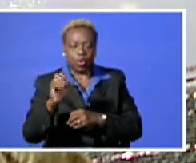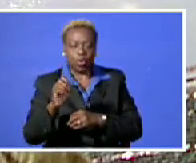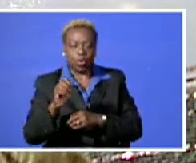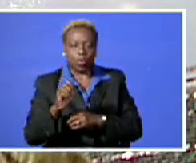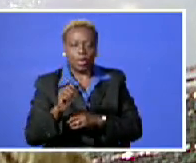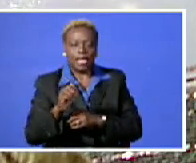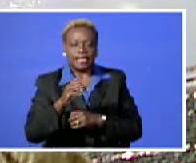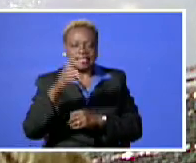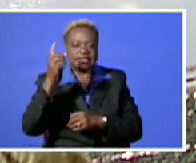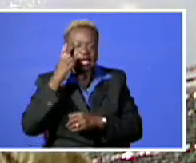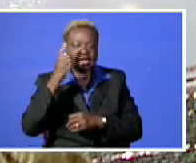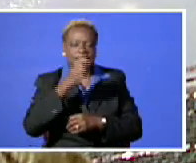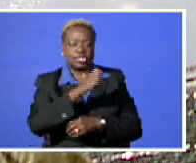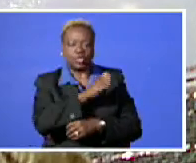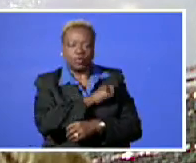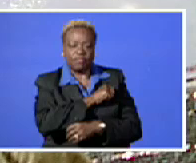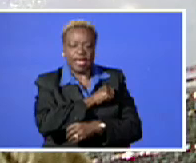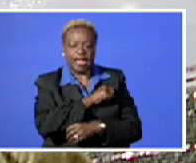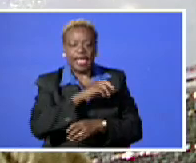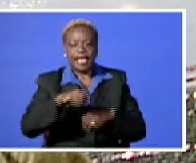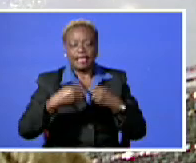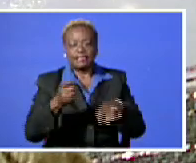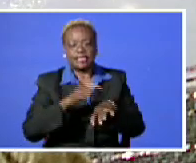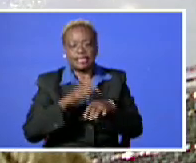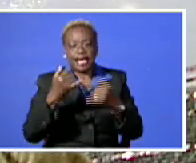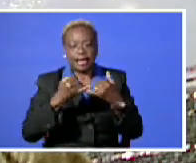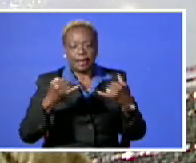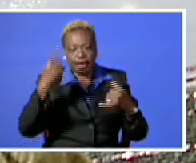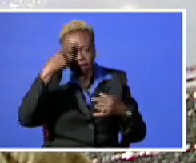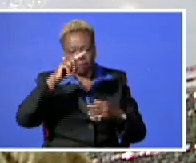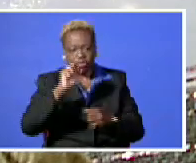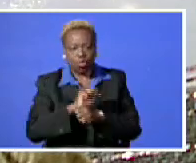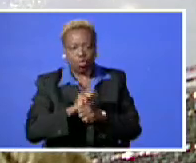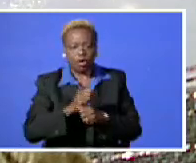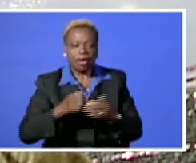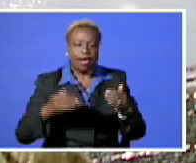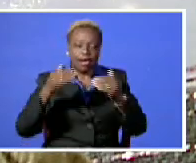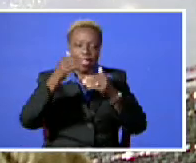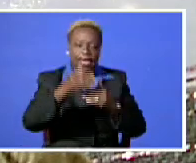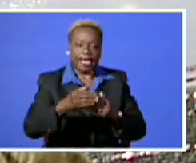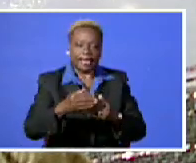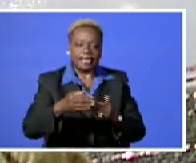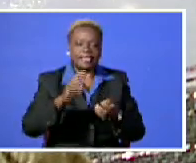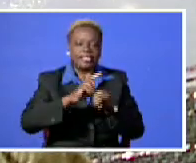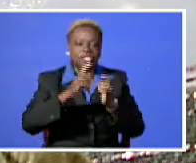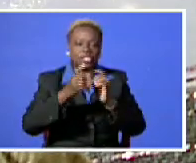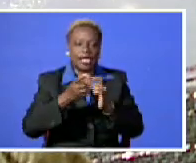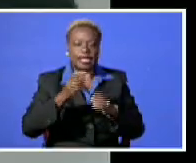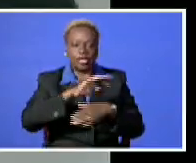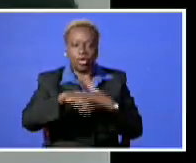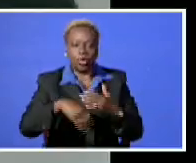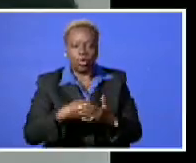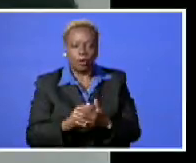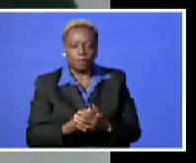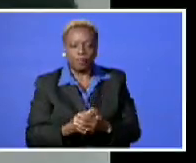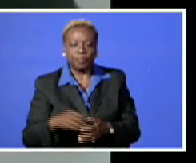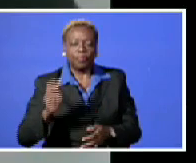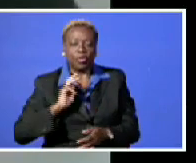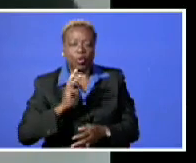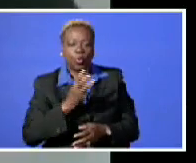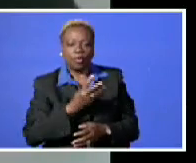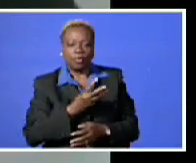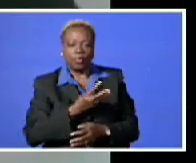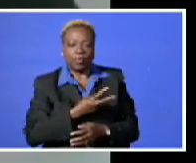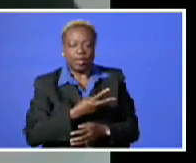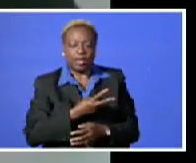Solutions, Deanne Zufall, gives a timeline for the work ahead in digitizing it all. The intent is for